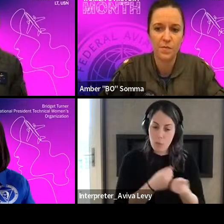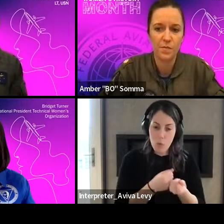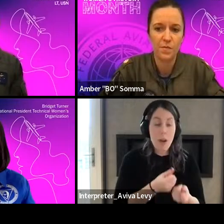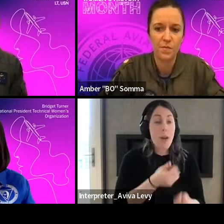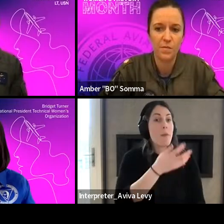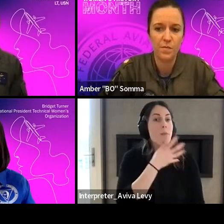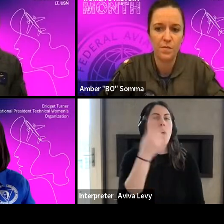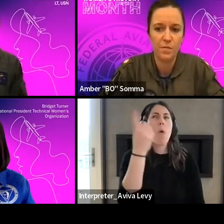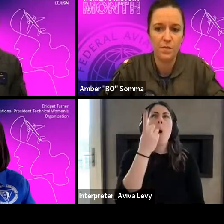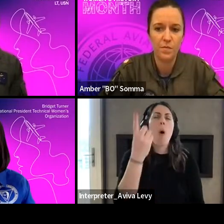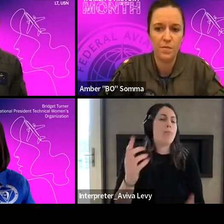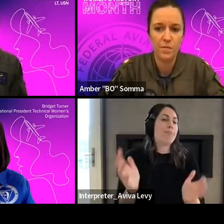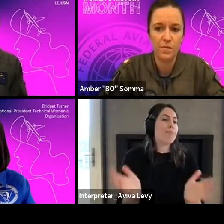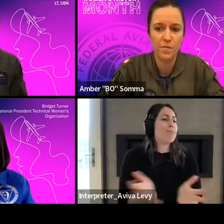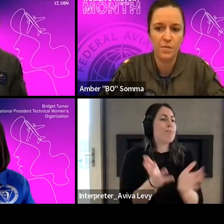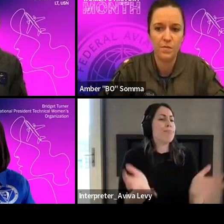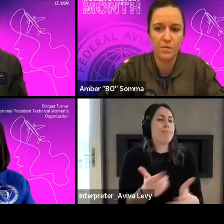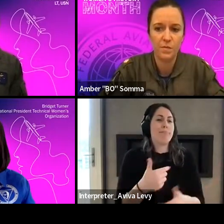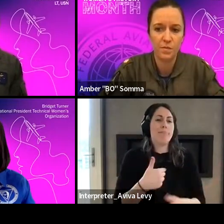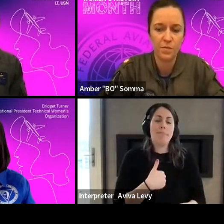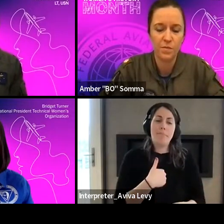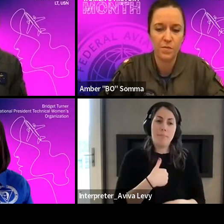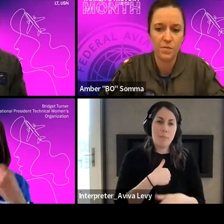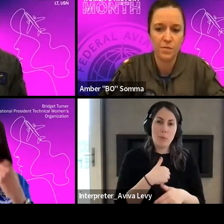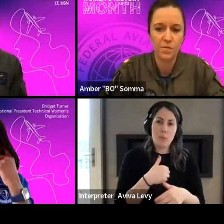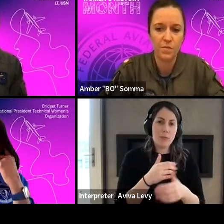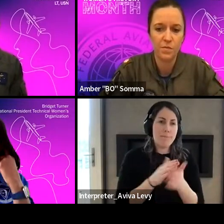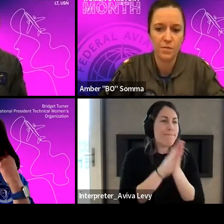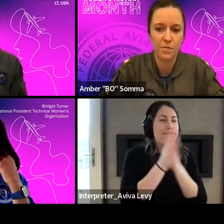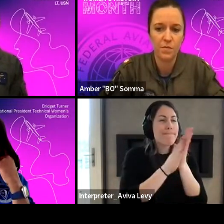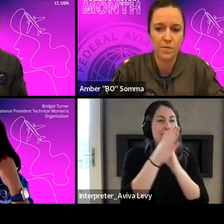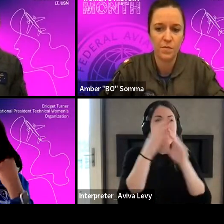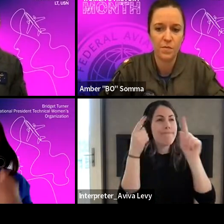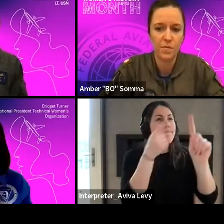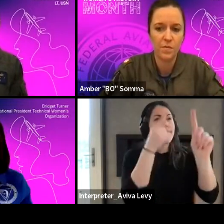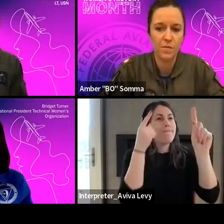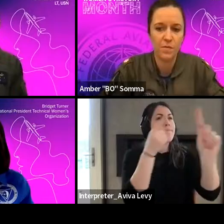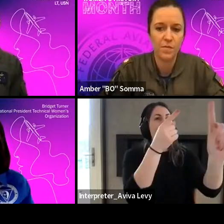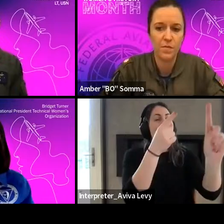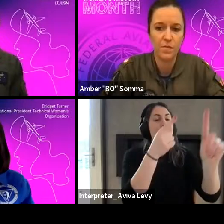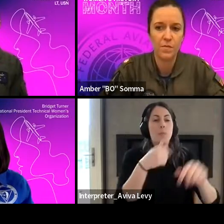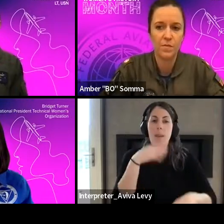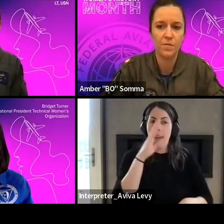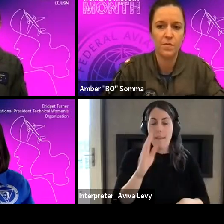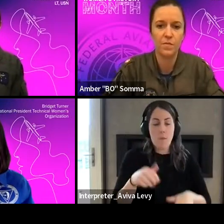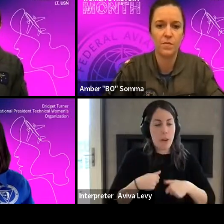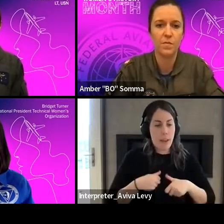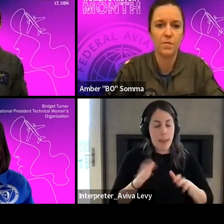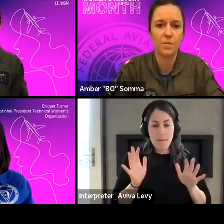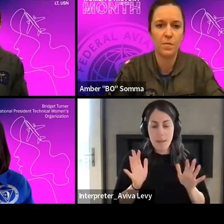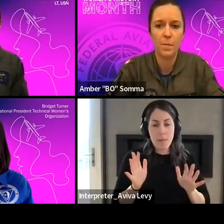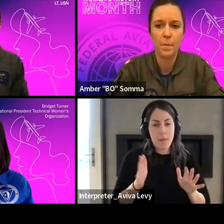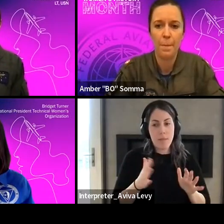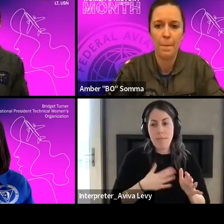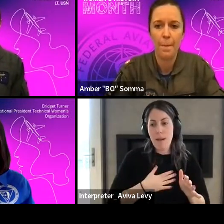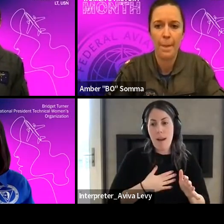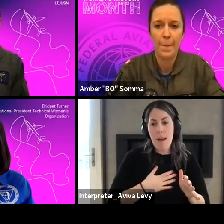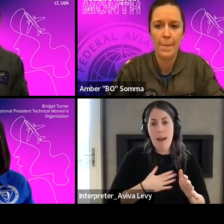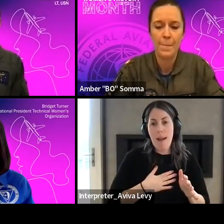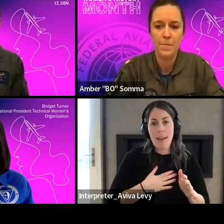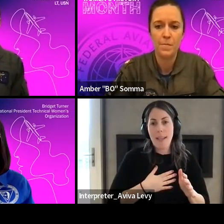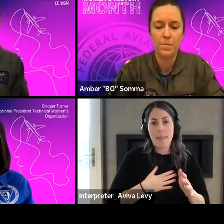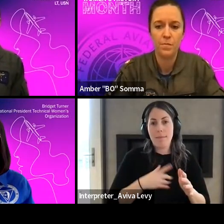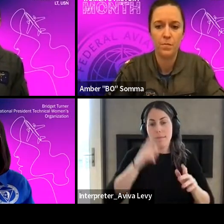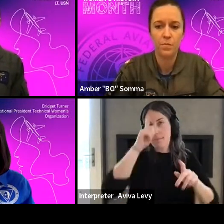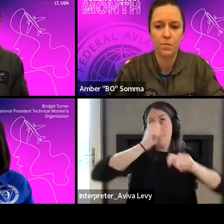to pursue my dreams. So I never gave up on it, the idea. And I think that would be the